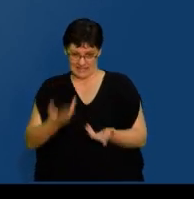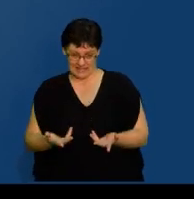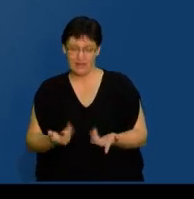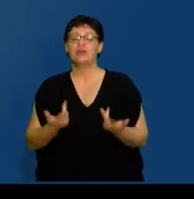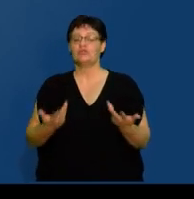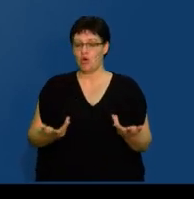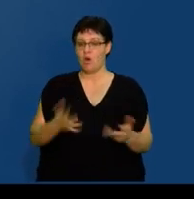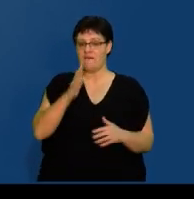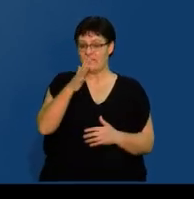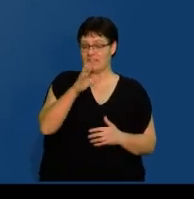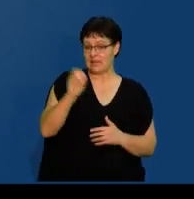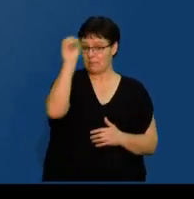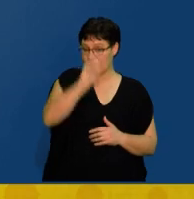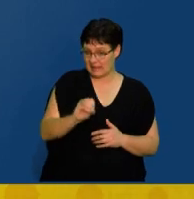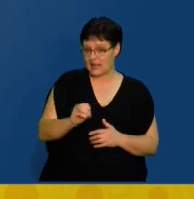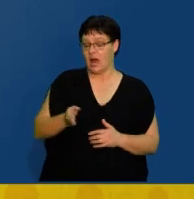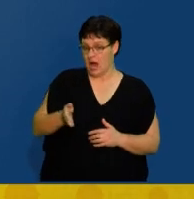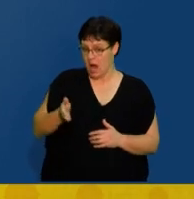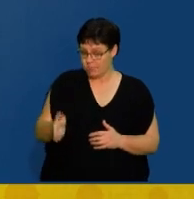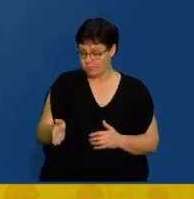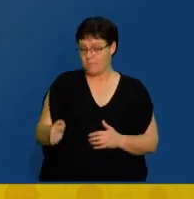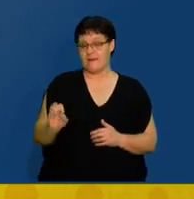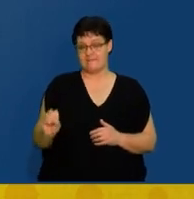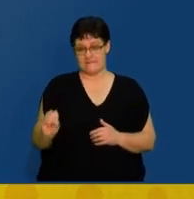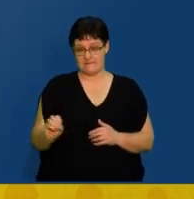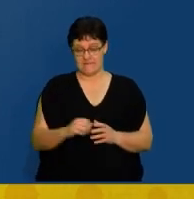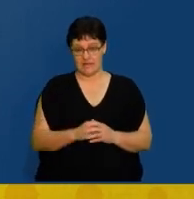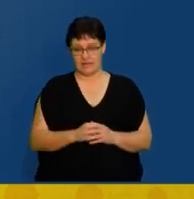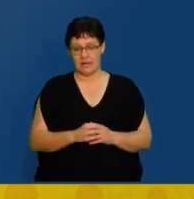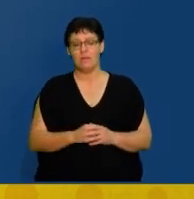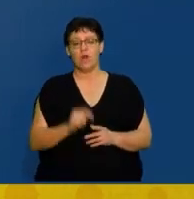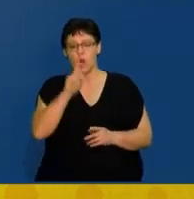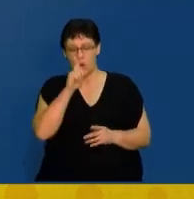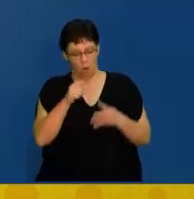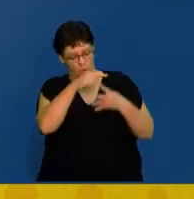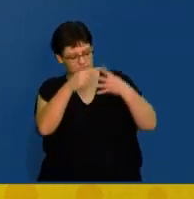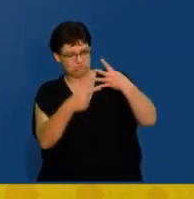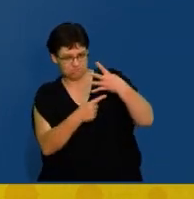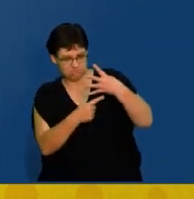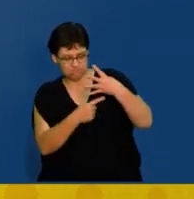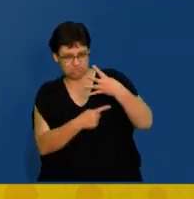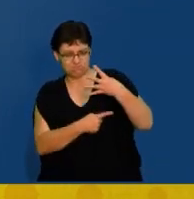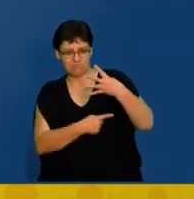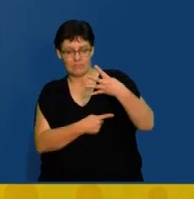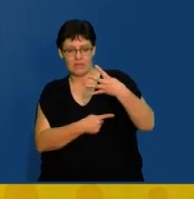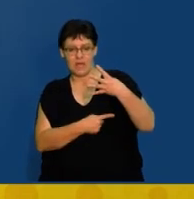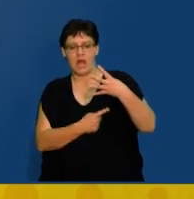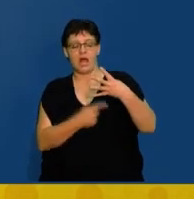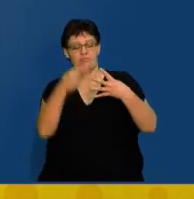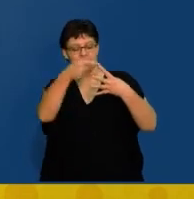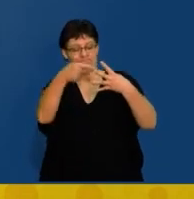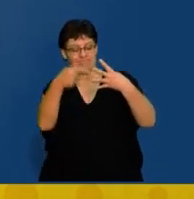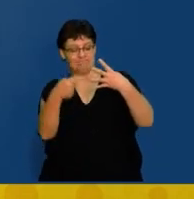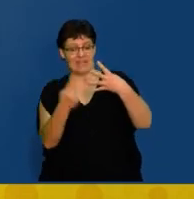chance if they have a son. But if we were to look at all the offsprings, and we're looking at all four of the